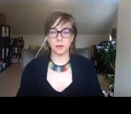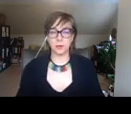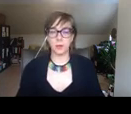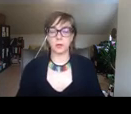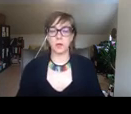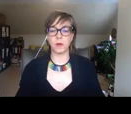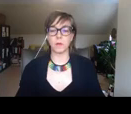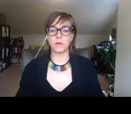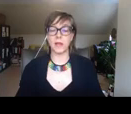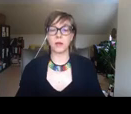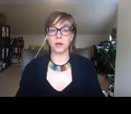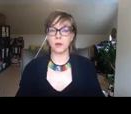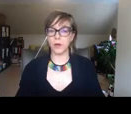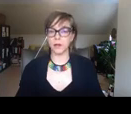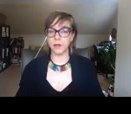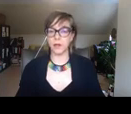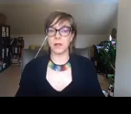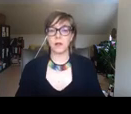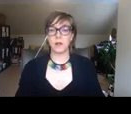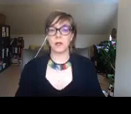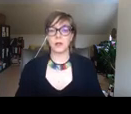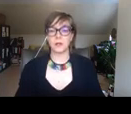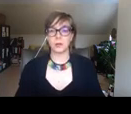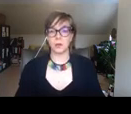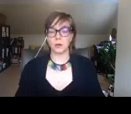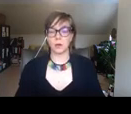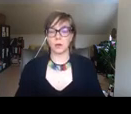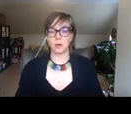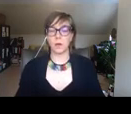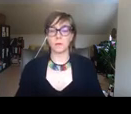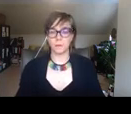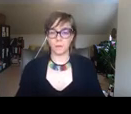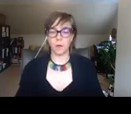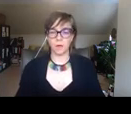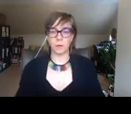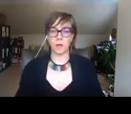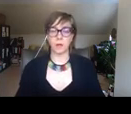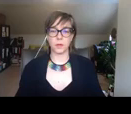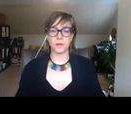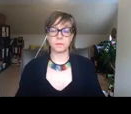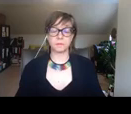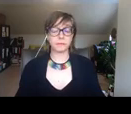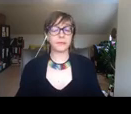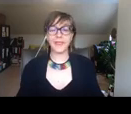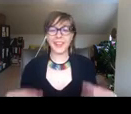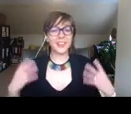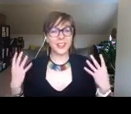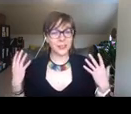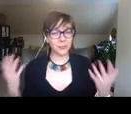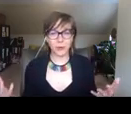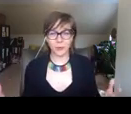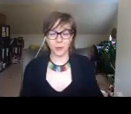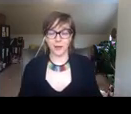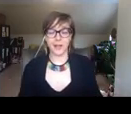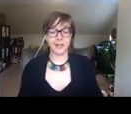being vulnerable. Daring Greatly is her one of her big books, and she's got